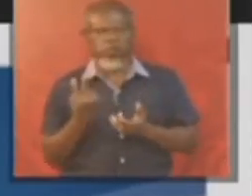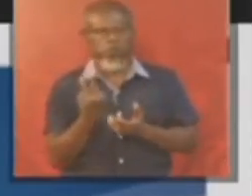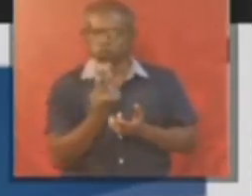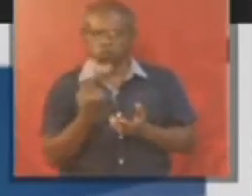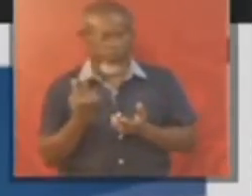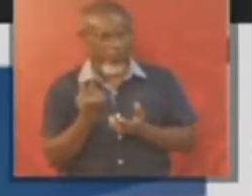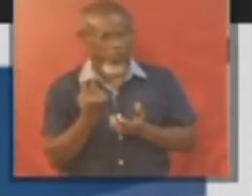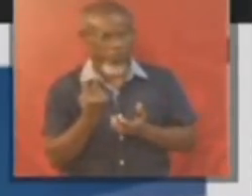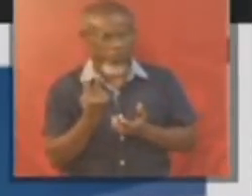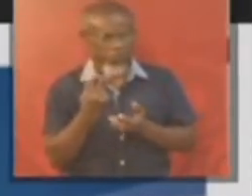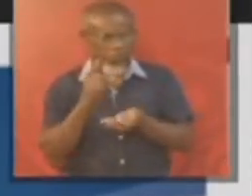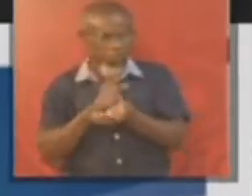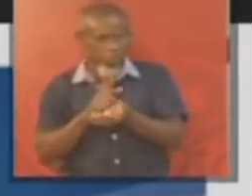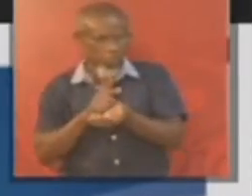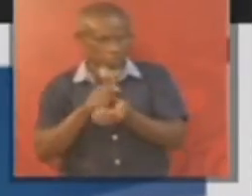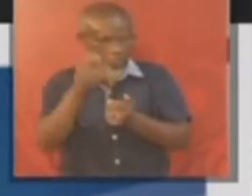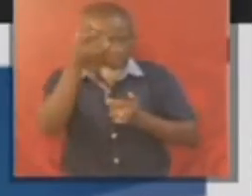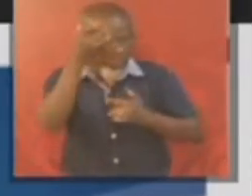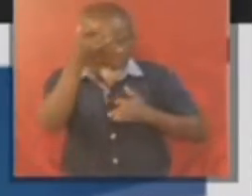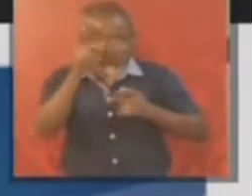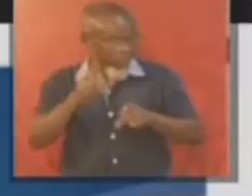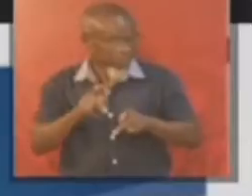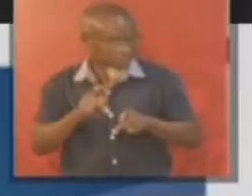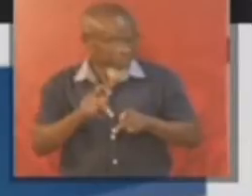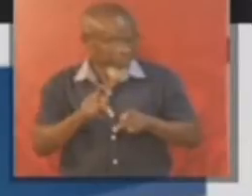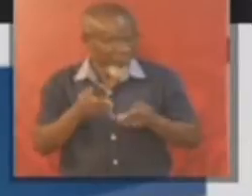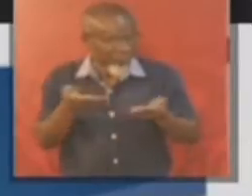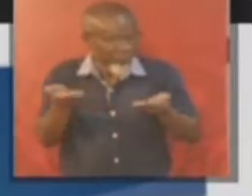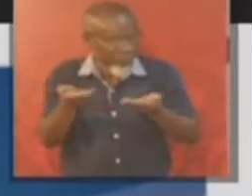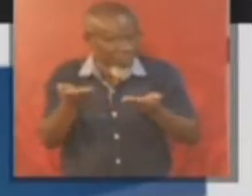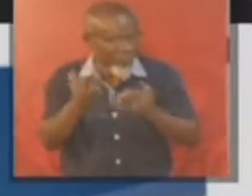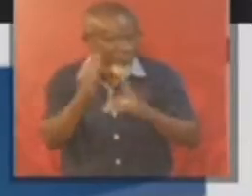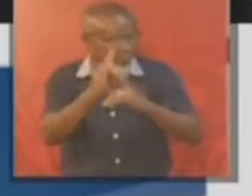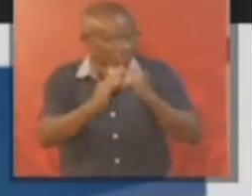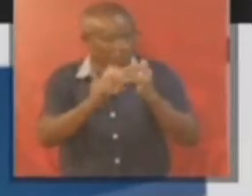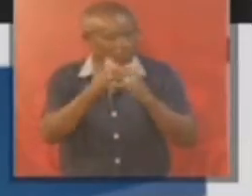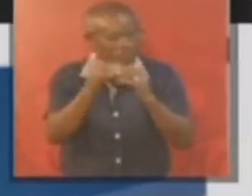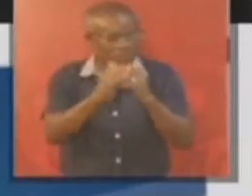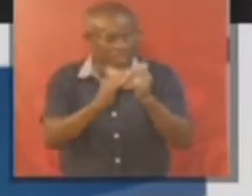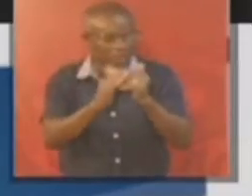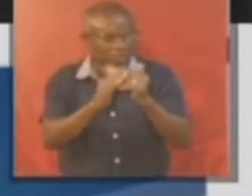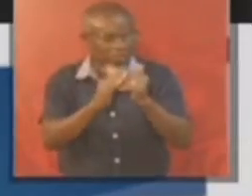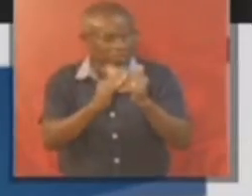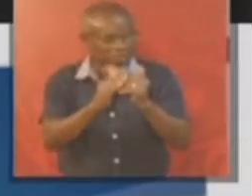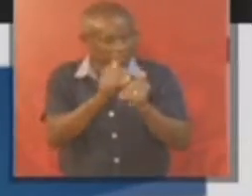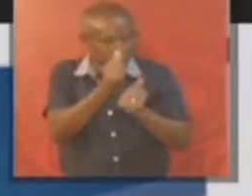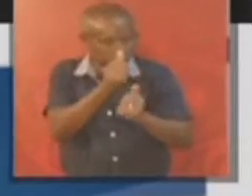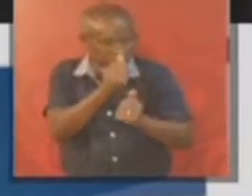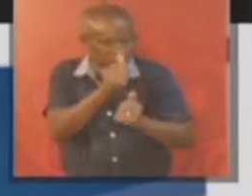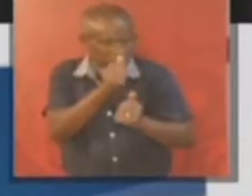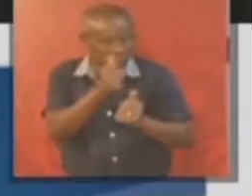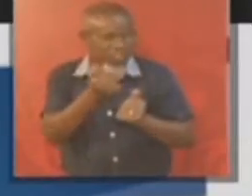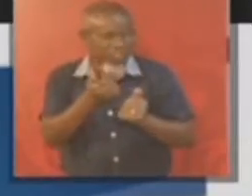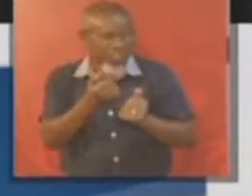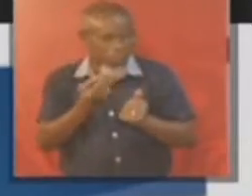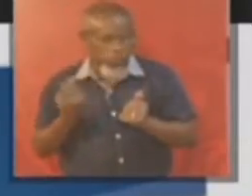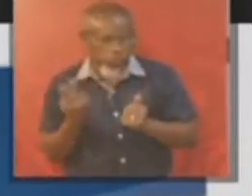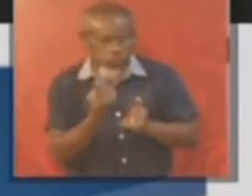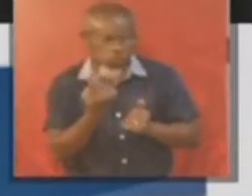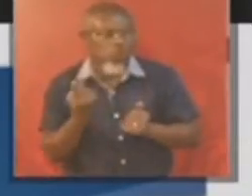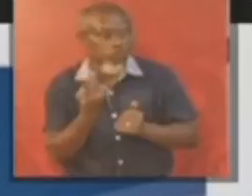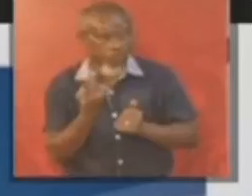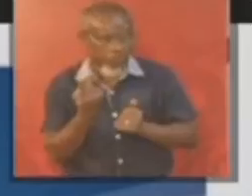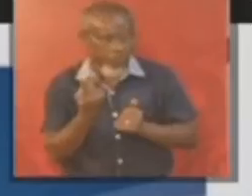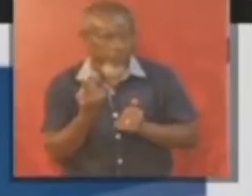then speak to the patient in their own comfort zone, make them very comfortable, allow them to, tell them what